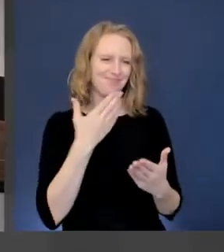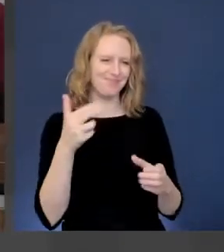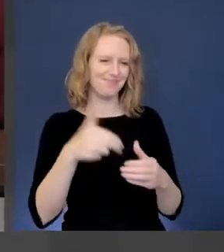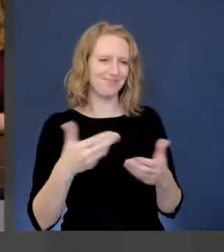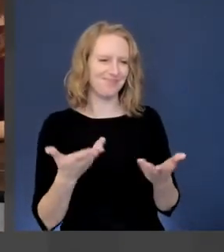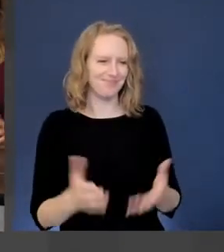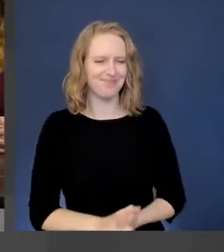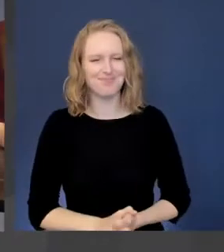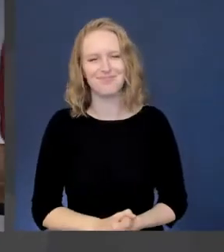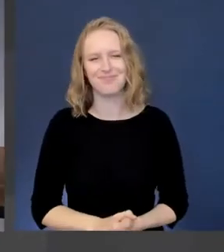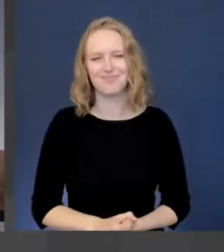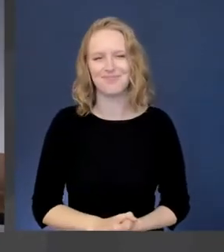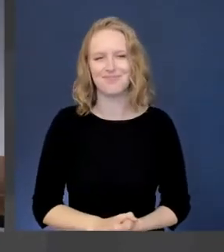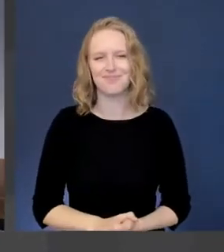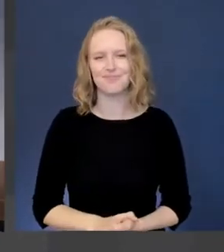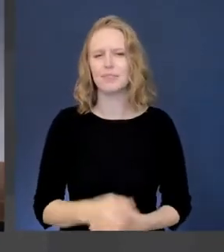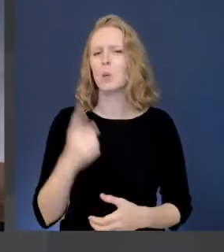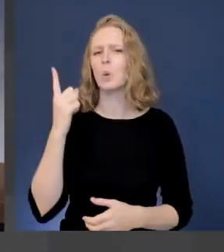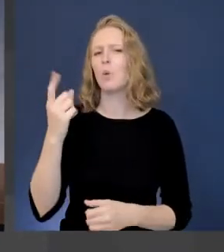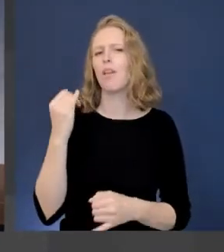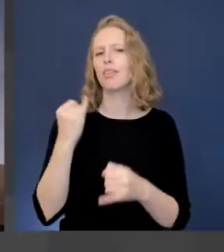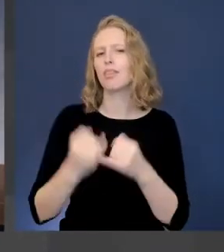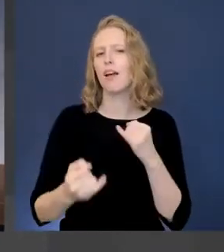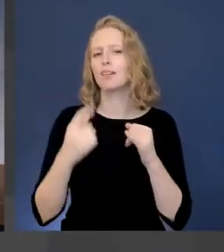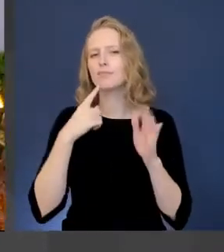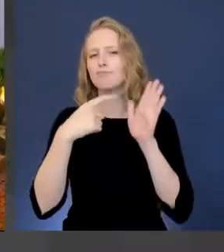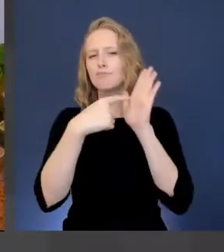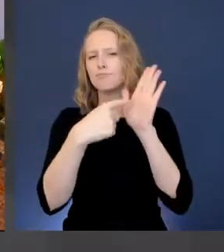one last look at some gameplay from the tower.